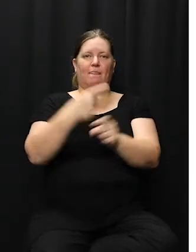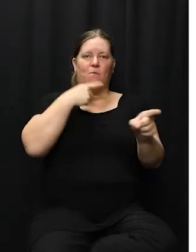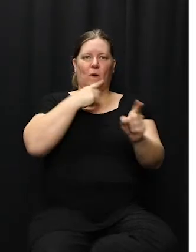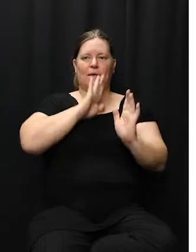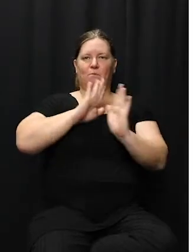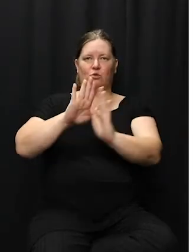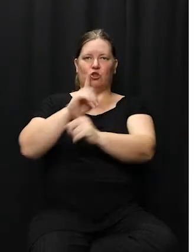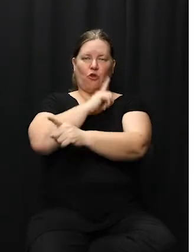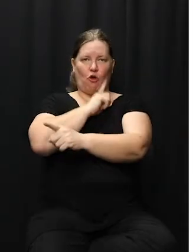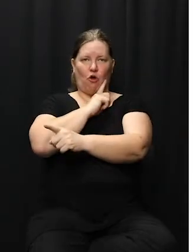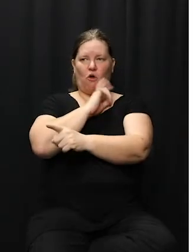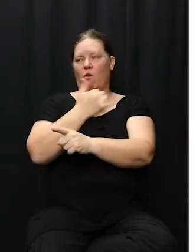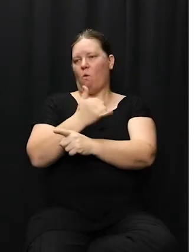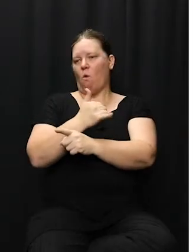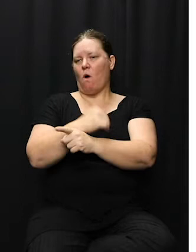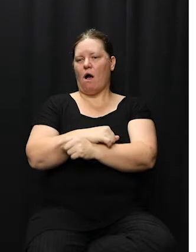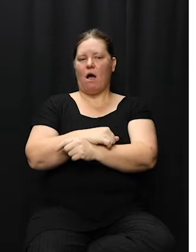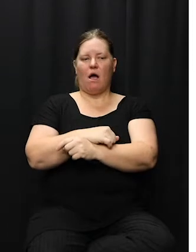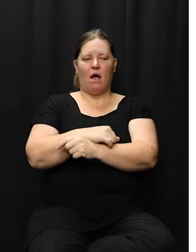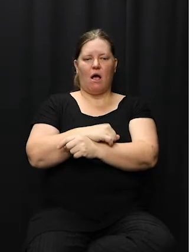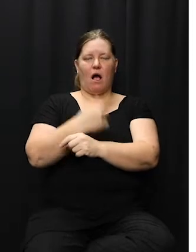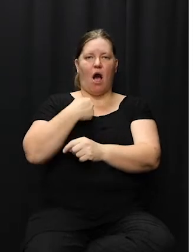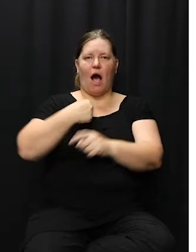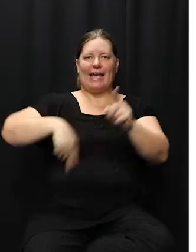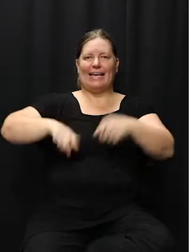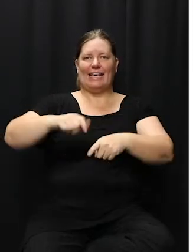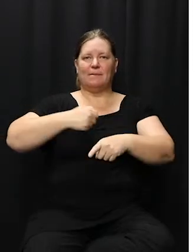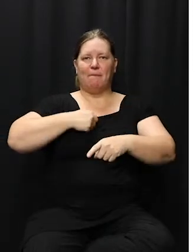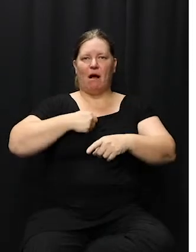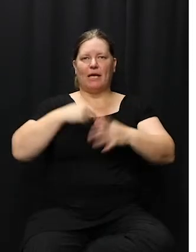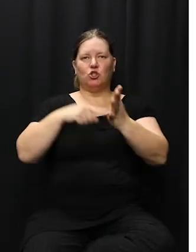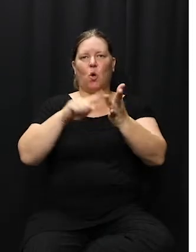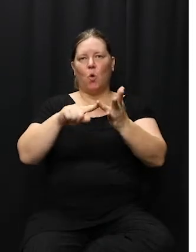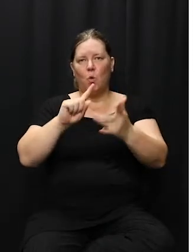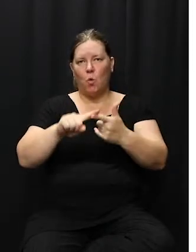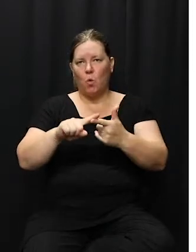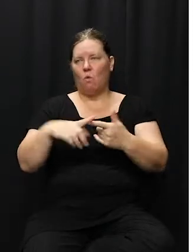or I kicked my toe, or